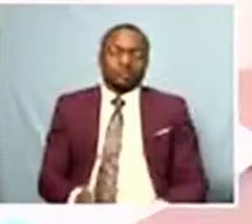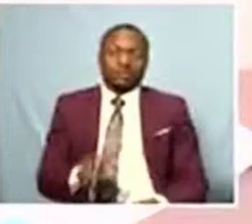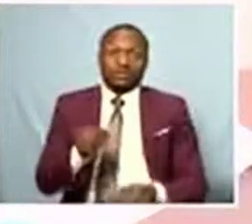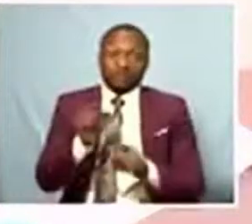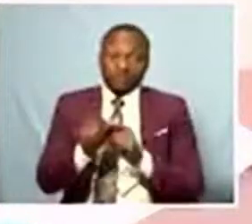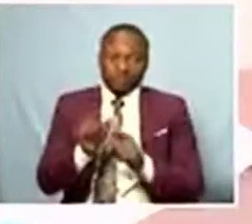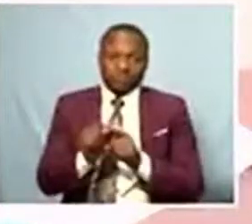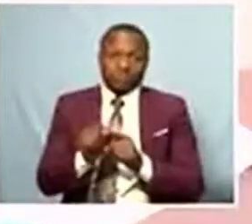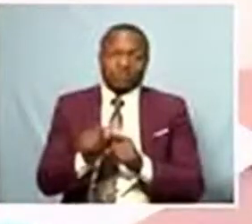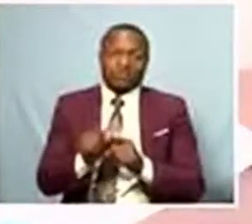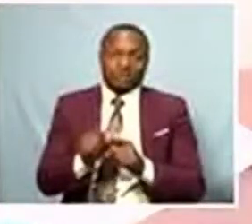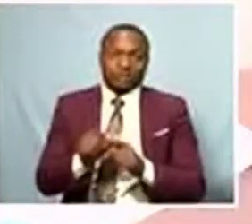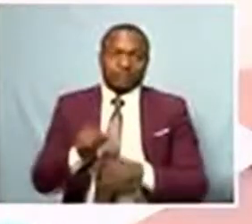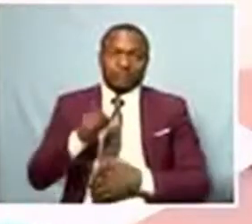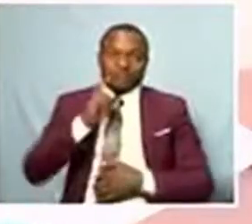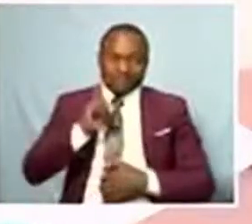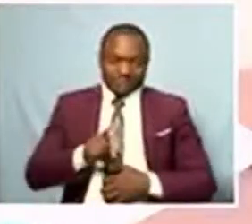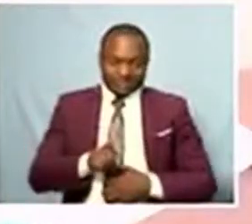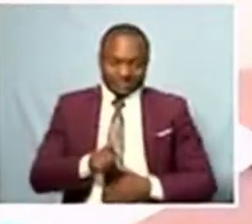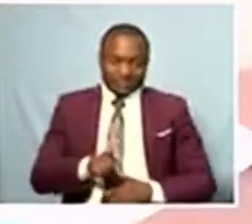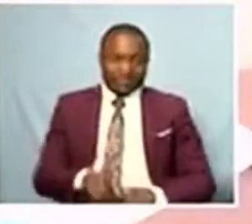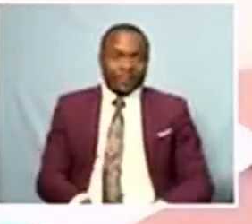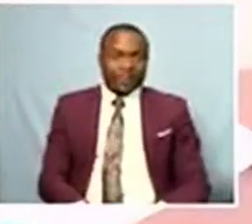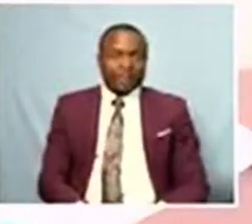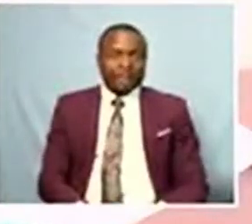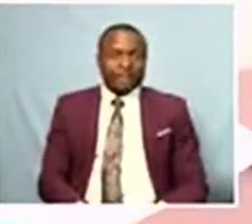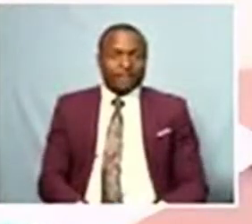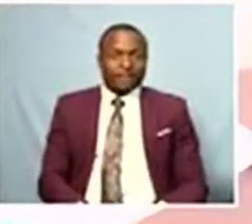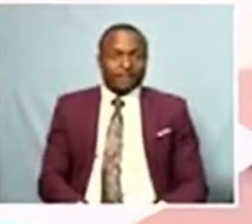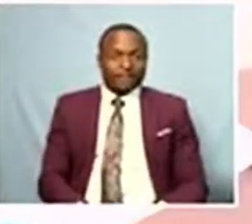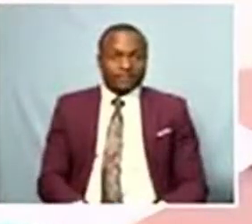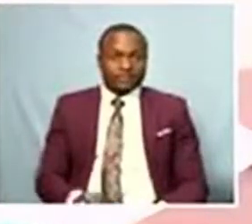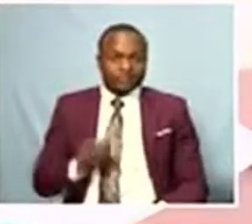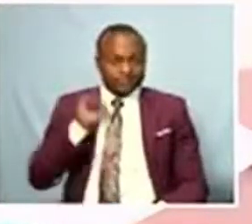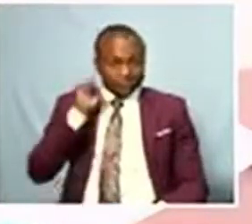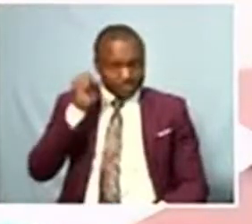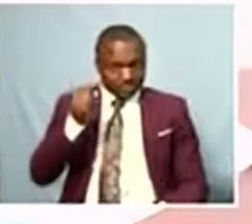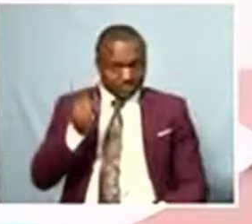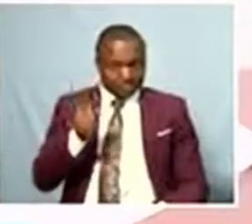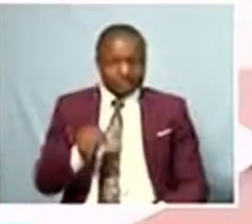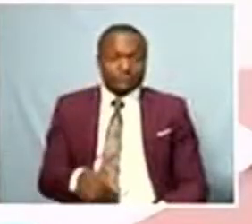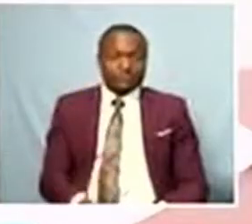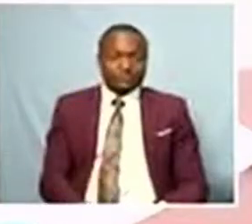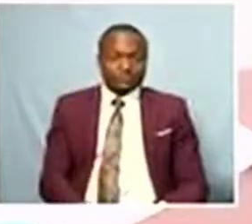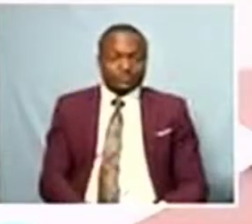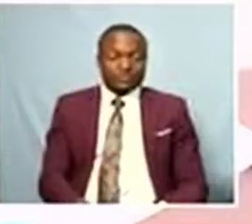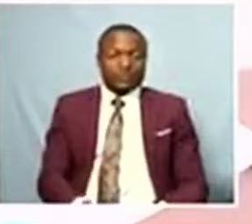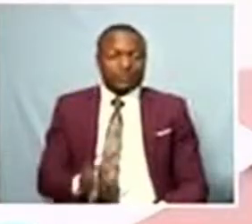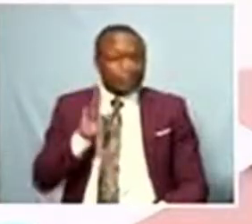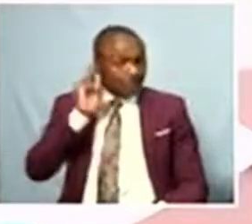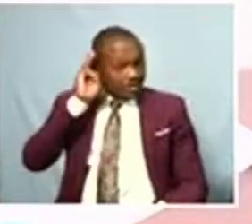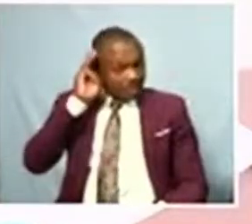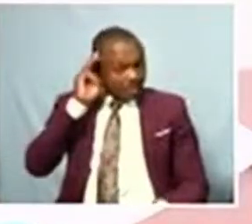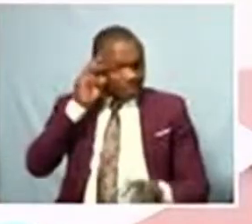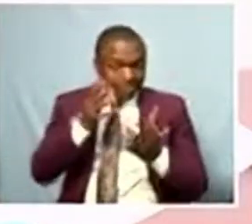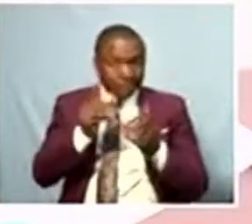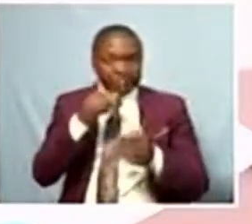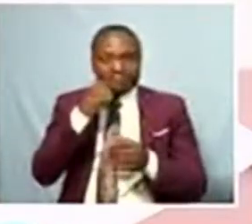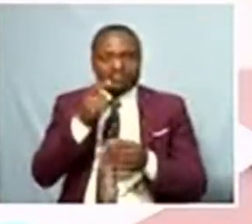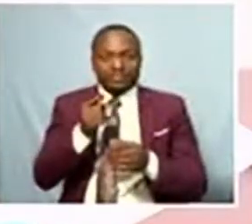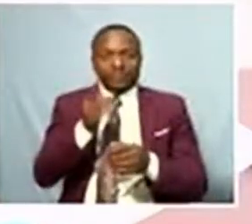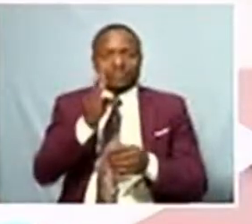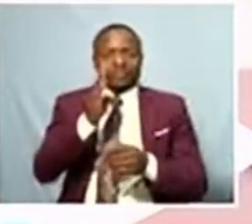concluding, Honorable Chairperson, having stated the above position, the Ministry wishes to state that the bill